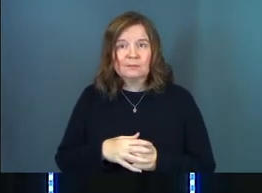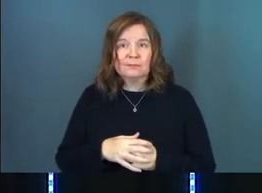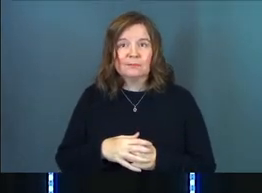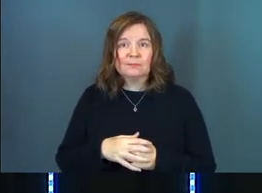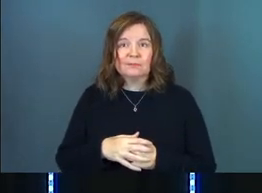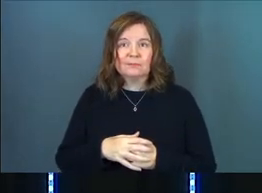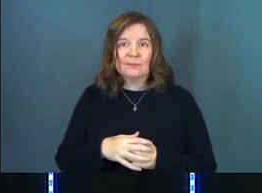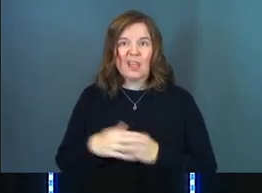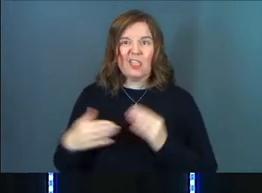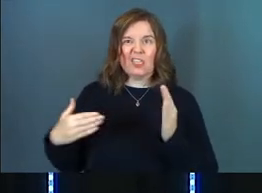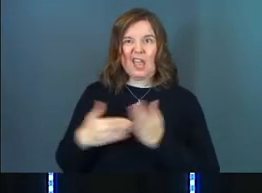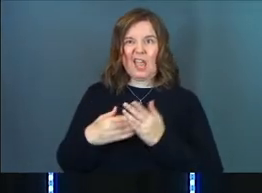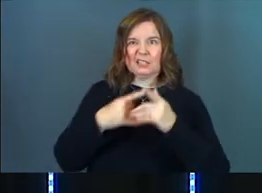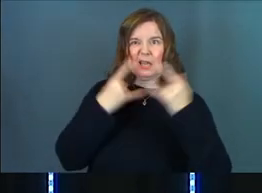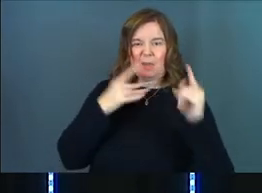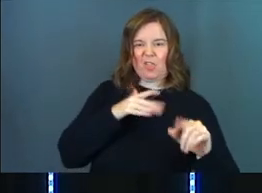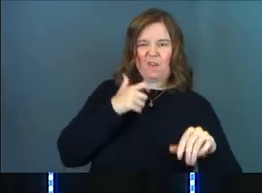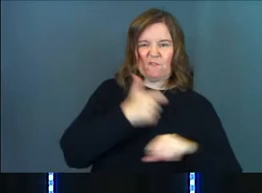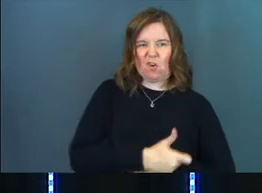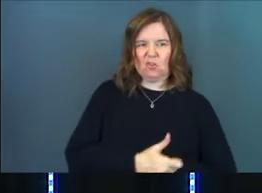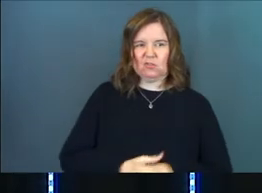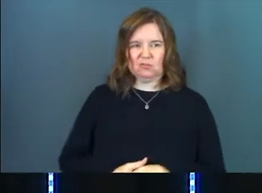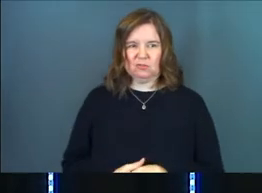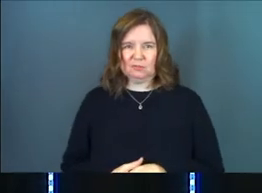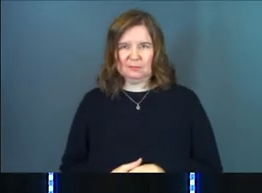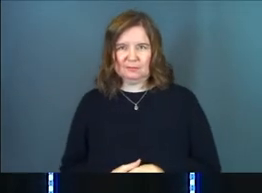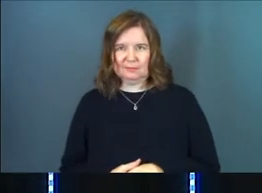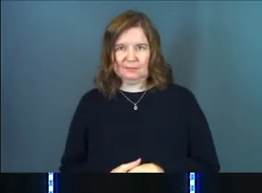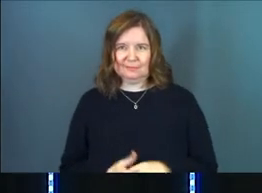The anti-maskers. It's their fault.